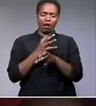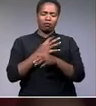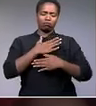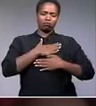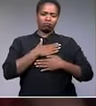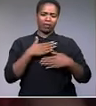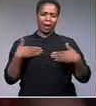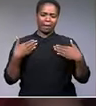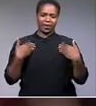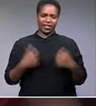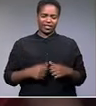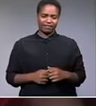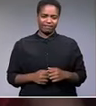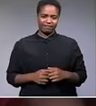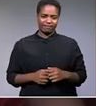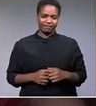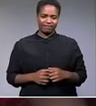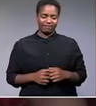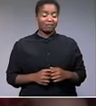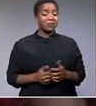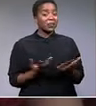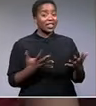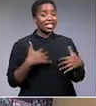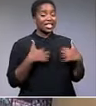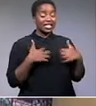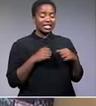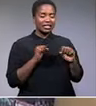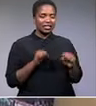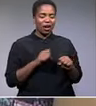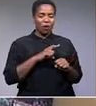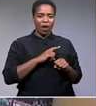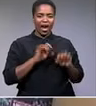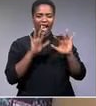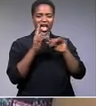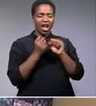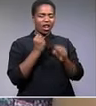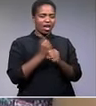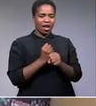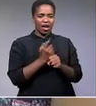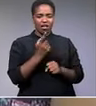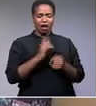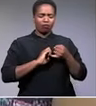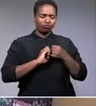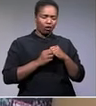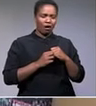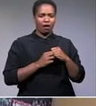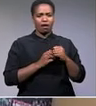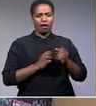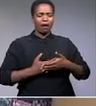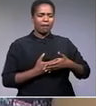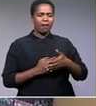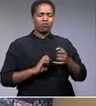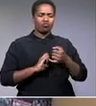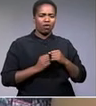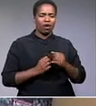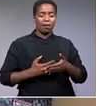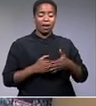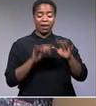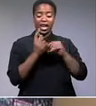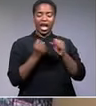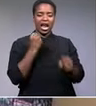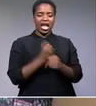thrilled. It's very exciting. For 10 years we've been trying to have a baby, and for 10 years it